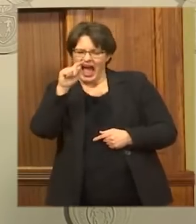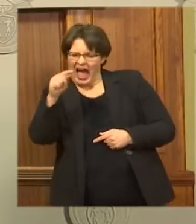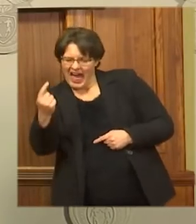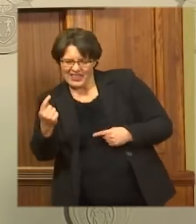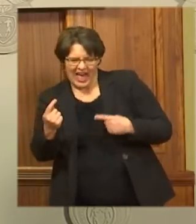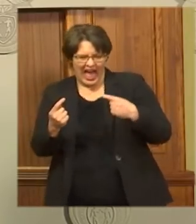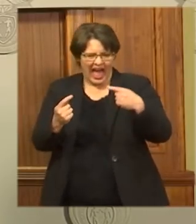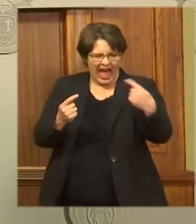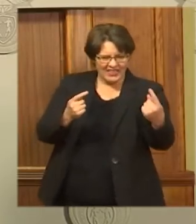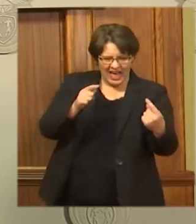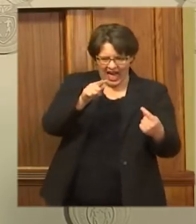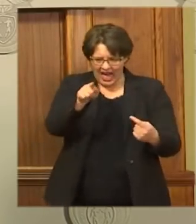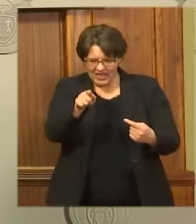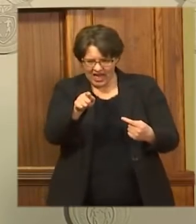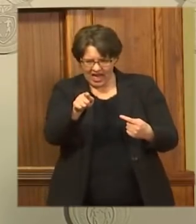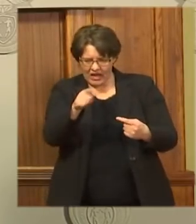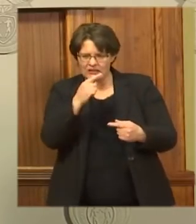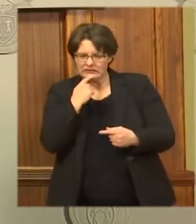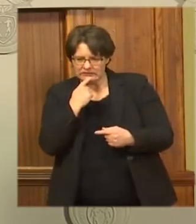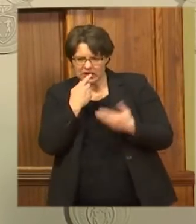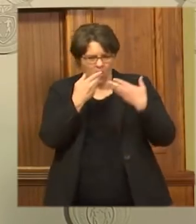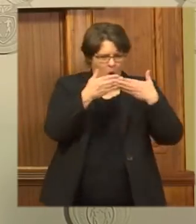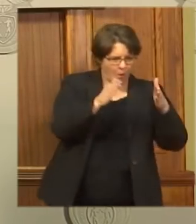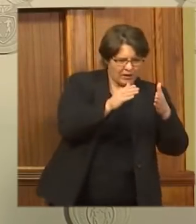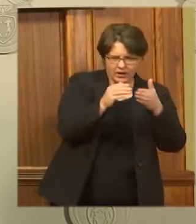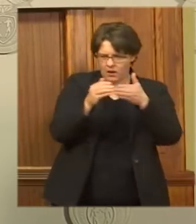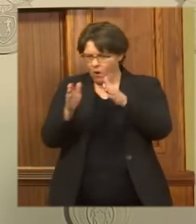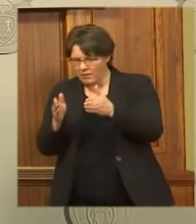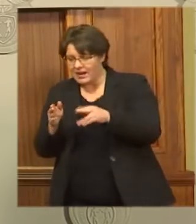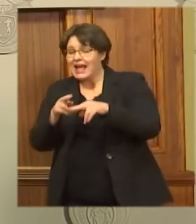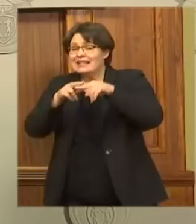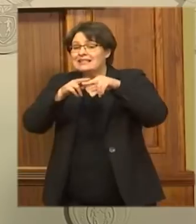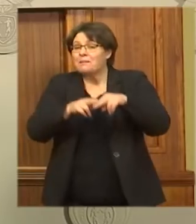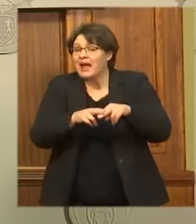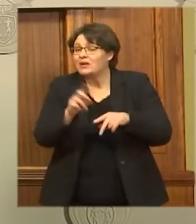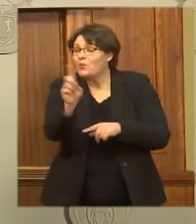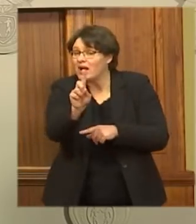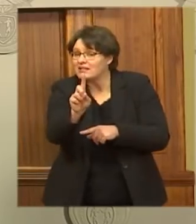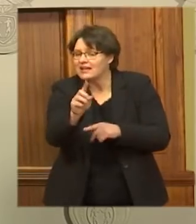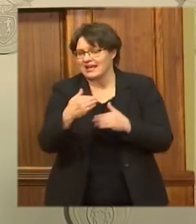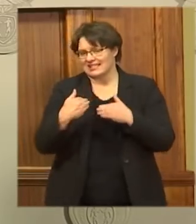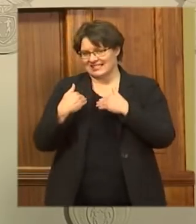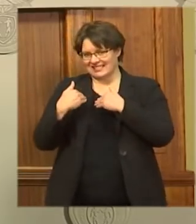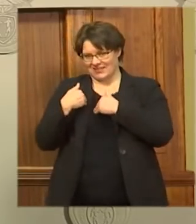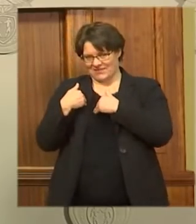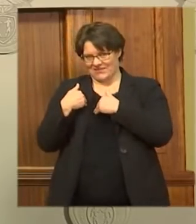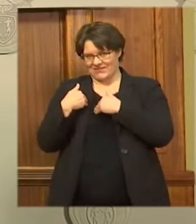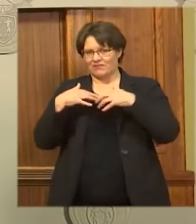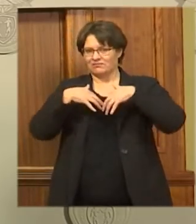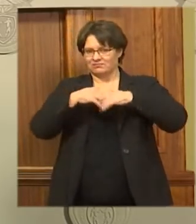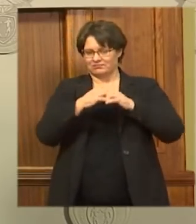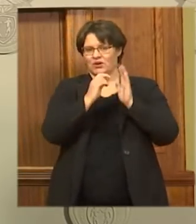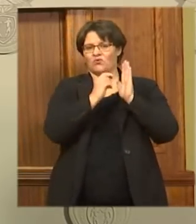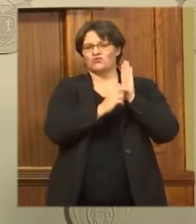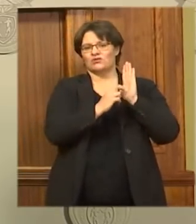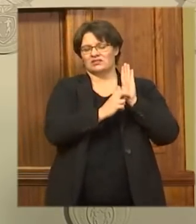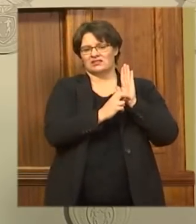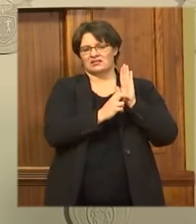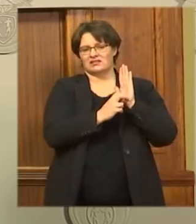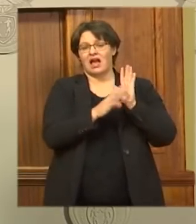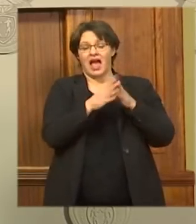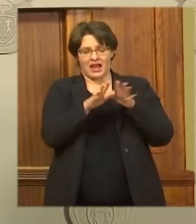other sectors of the economy if the necessary safety precautions can be put in place